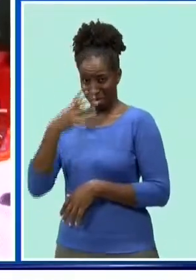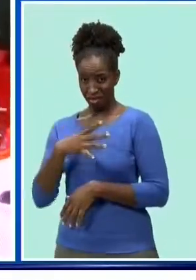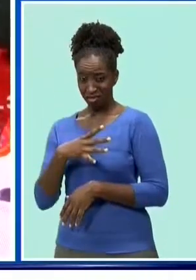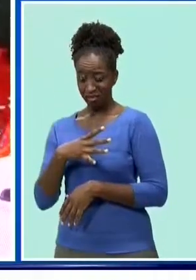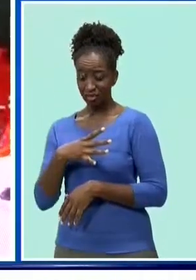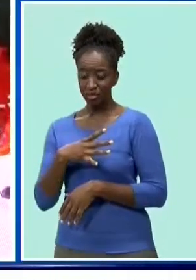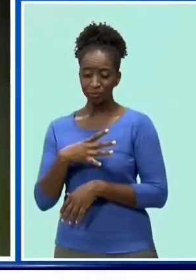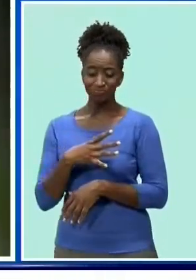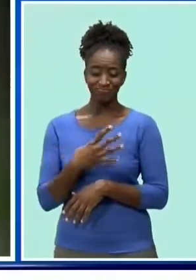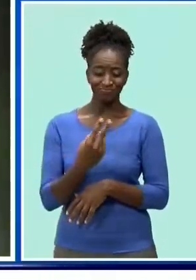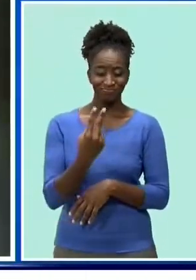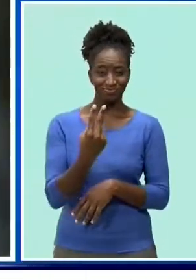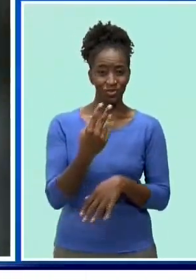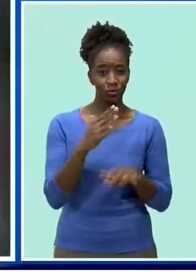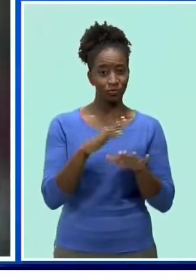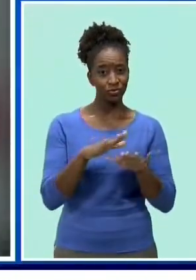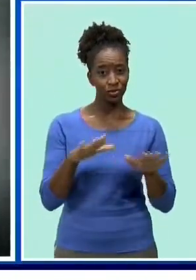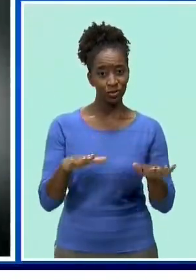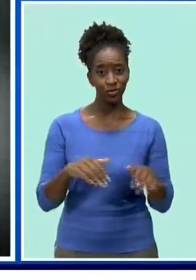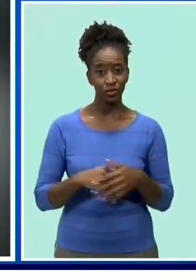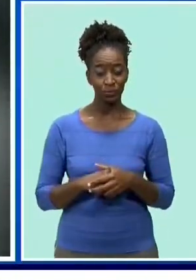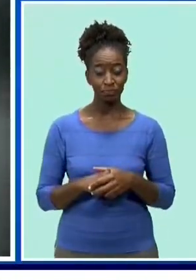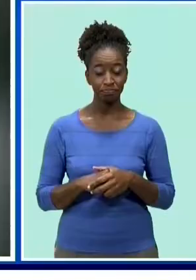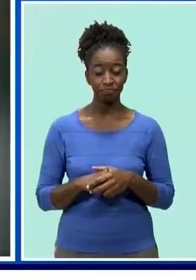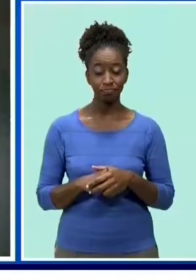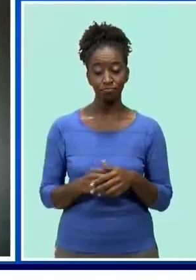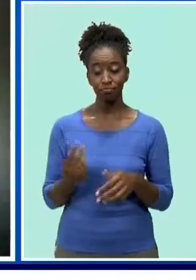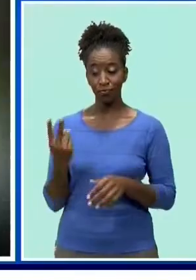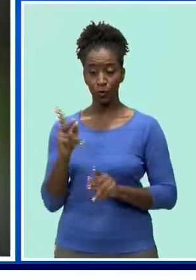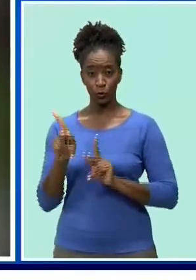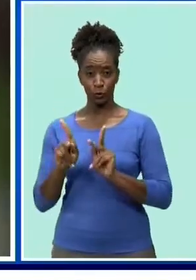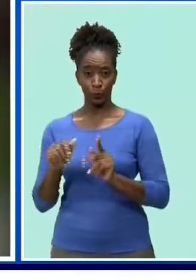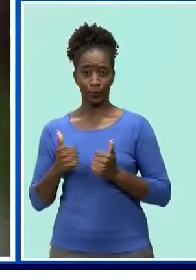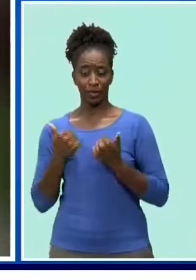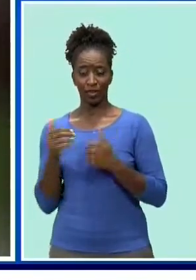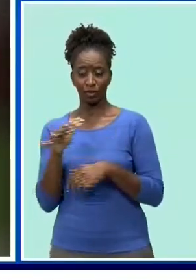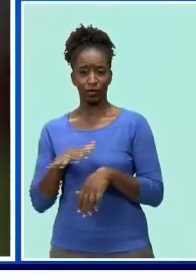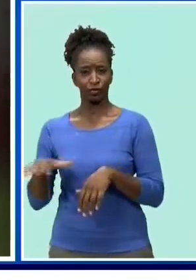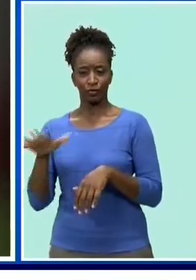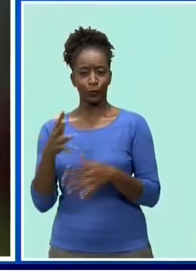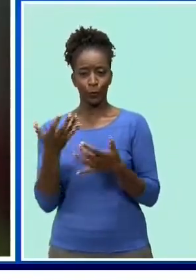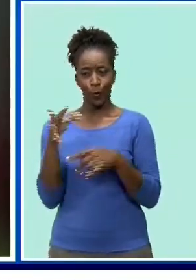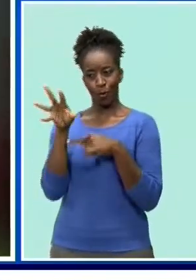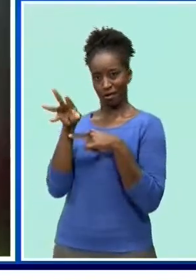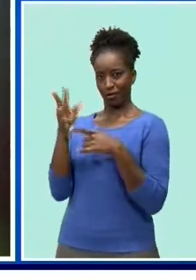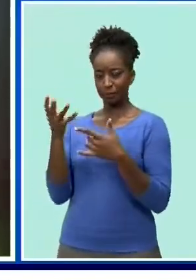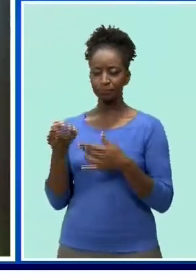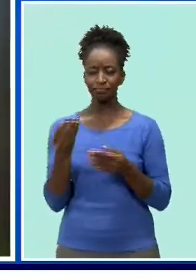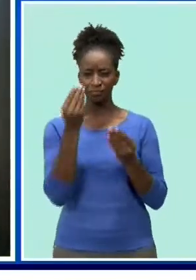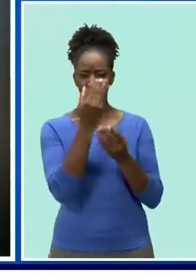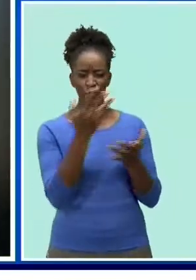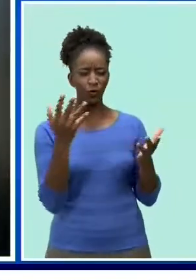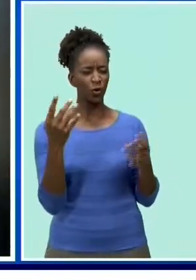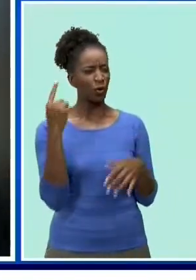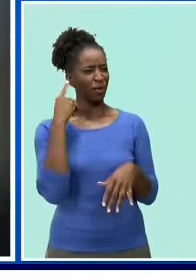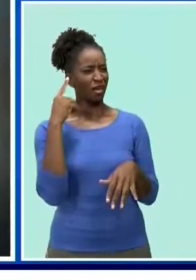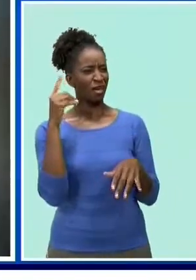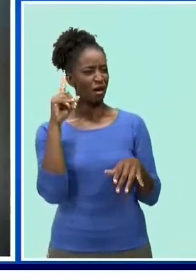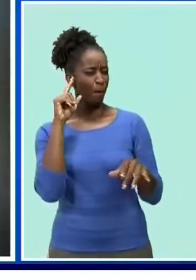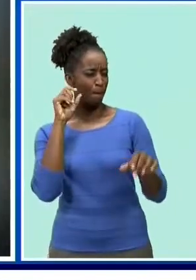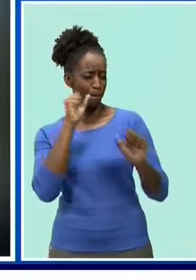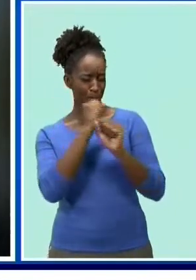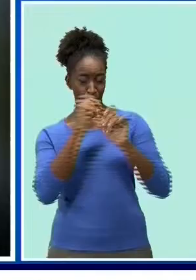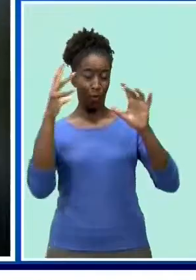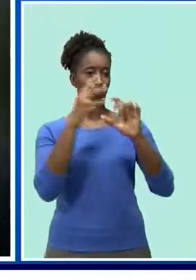two infants. At least two residents who did not want to go on camera reported they heard a loud explosion before smelling